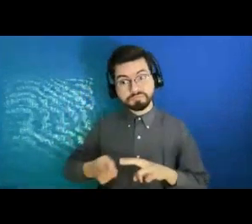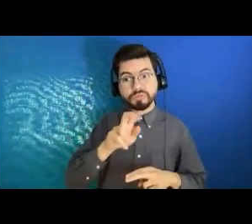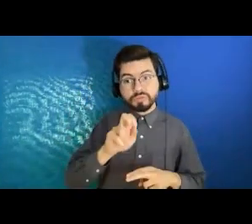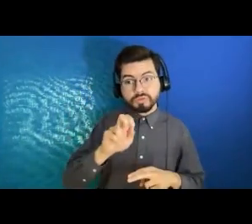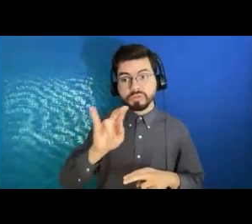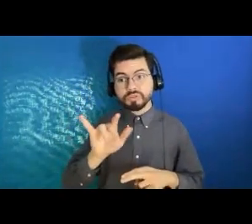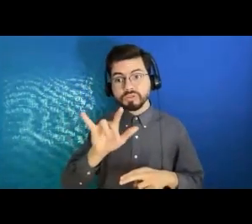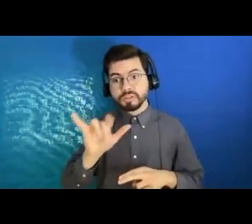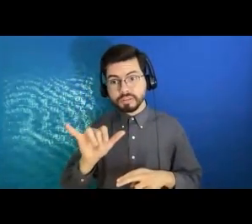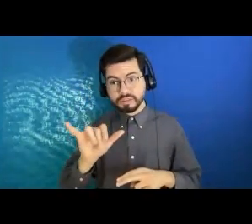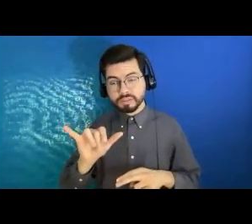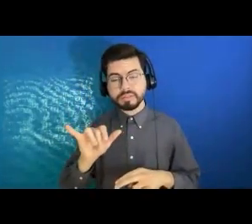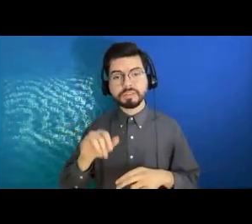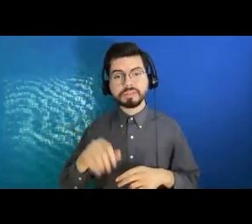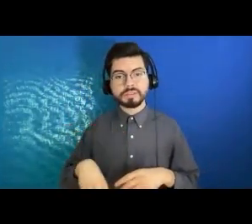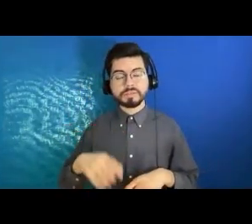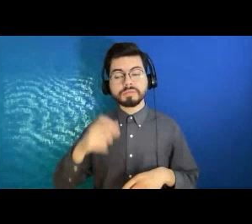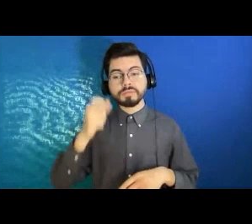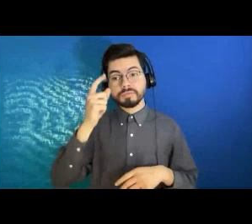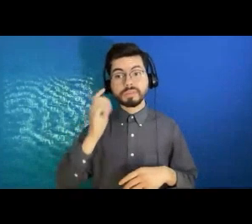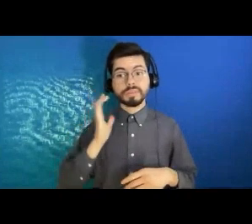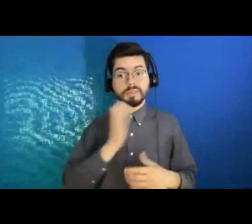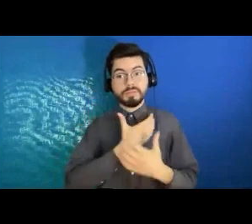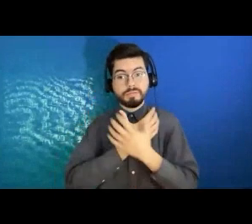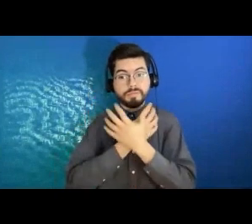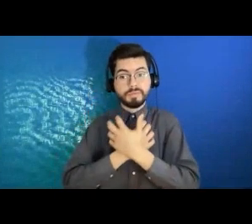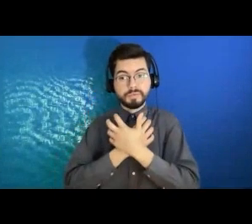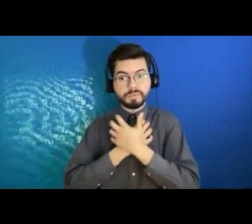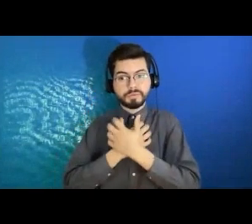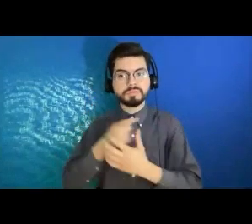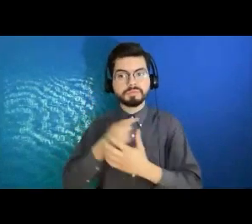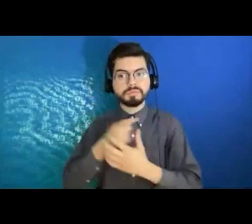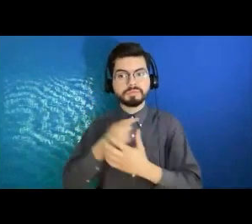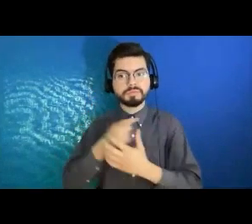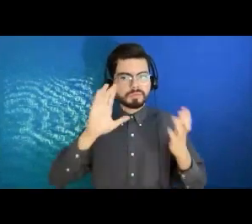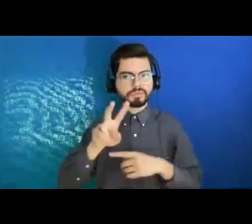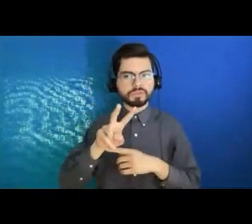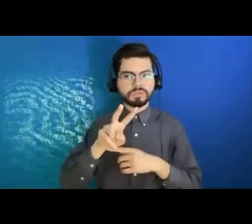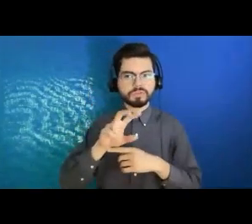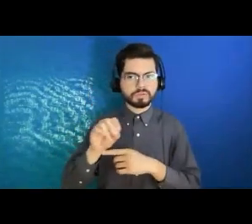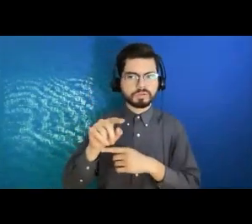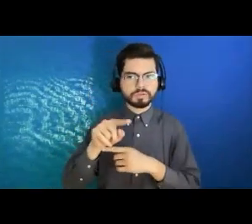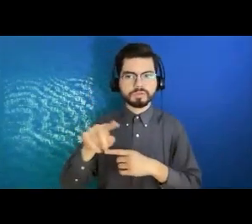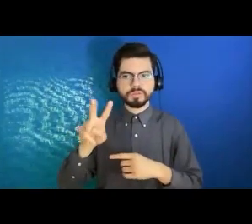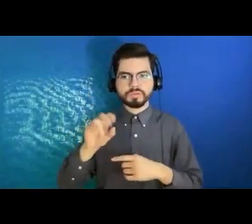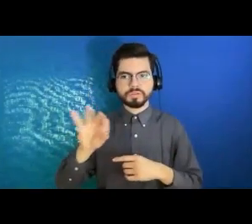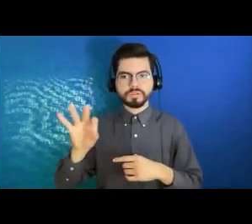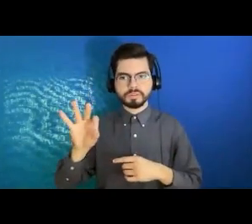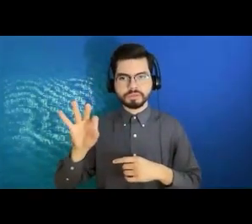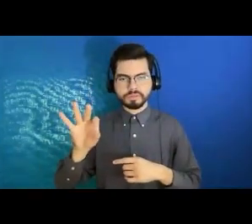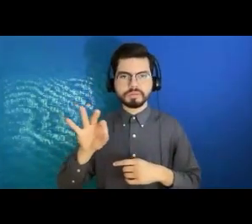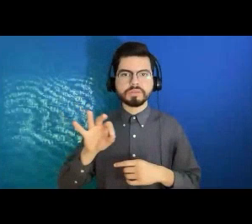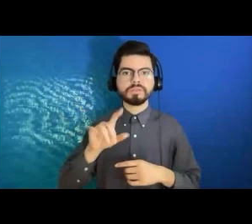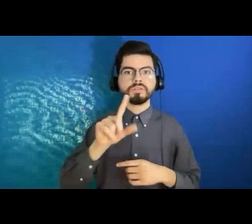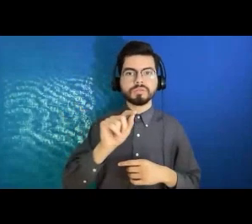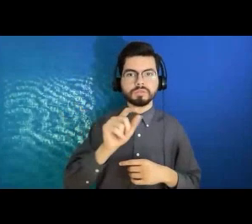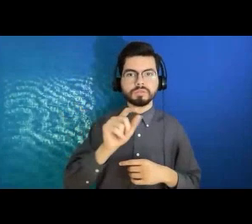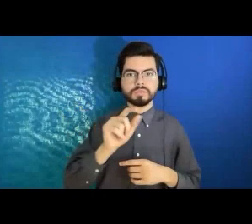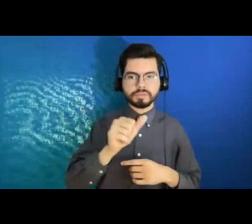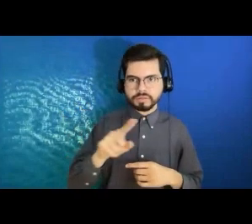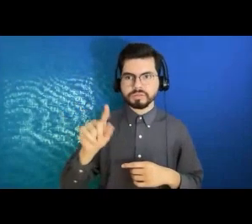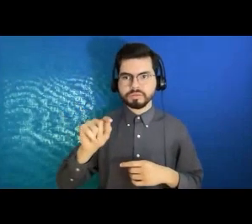emerge. But our bears, this compares 2000 to 2009 compared to 2010 to 2020,